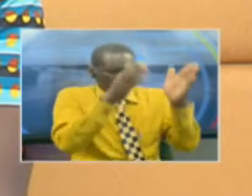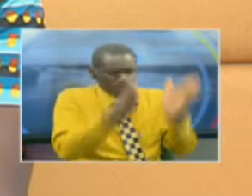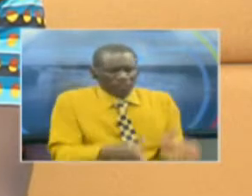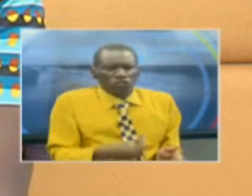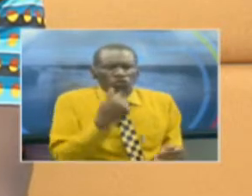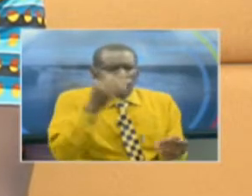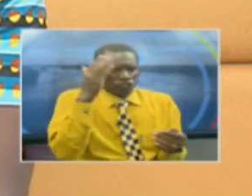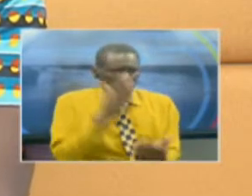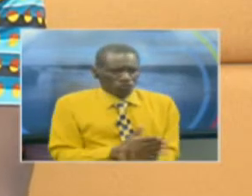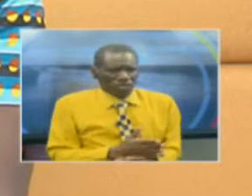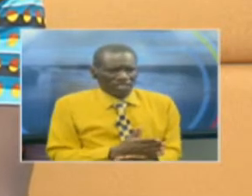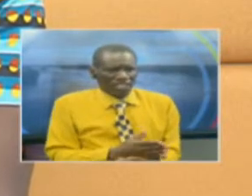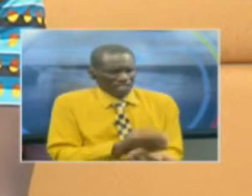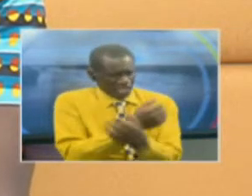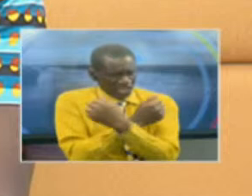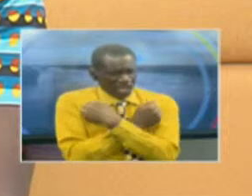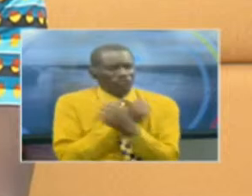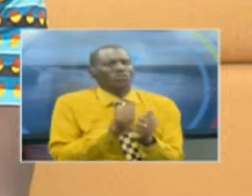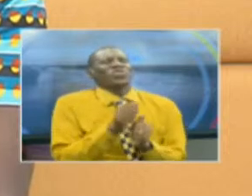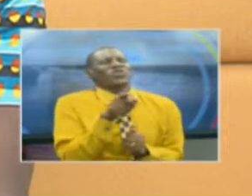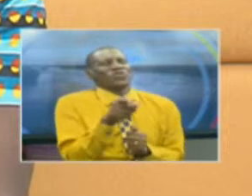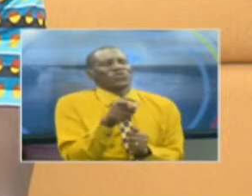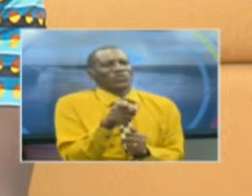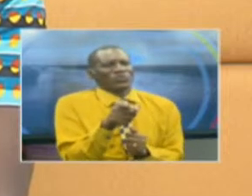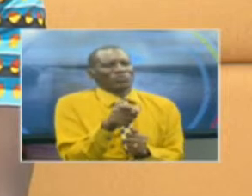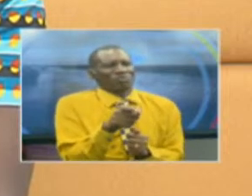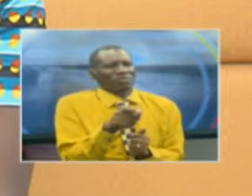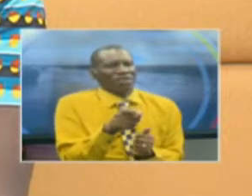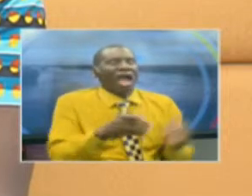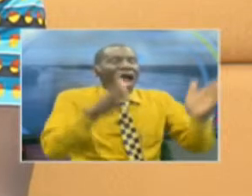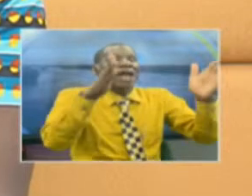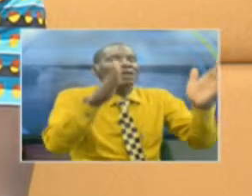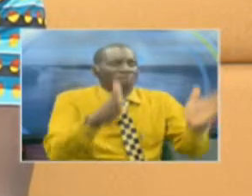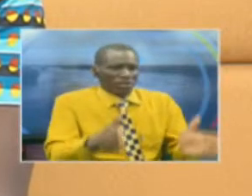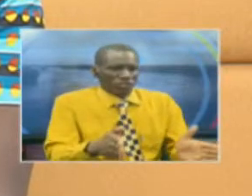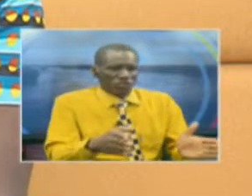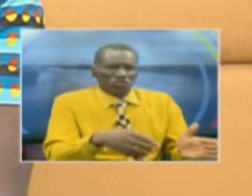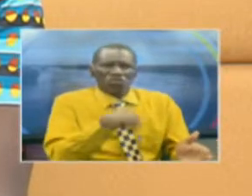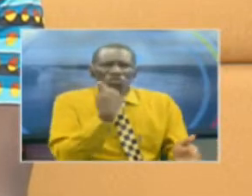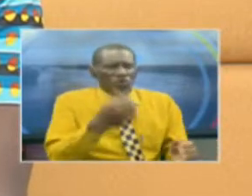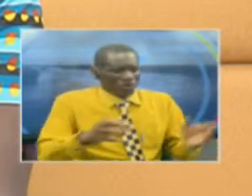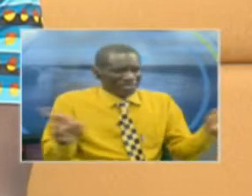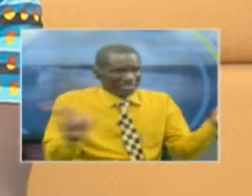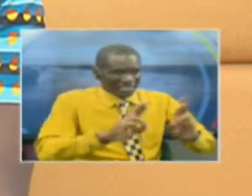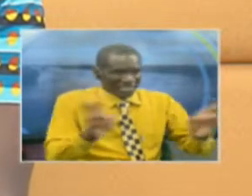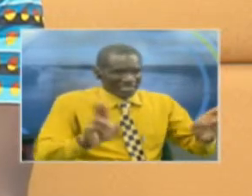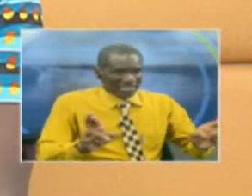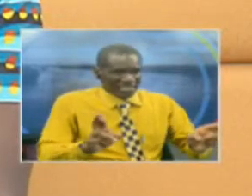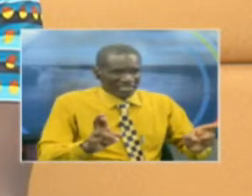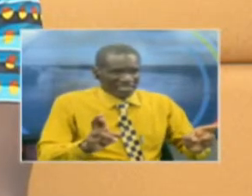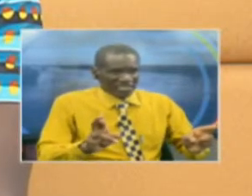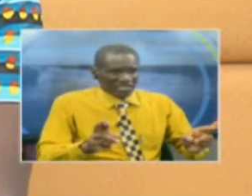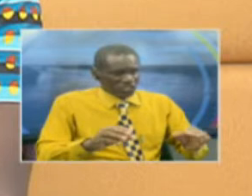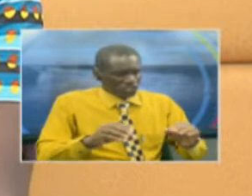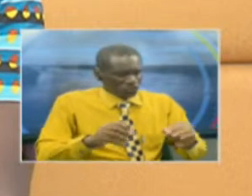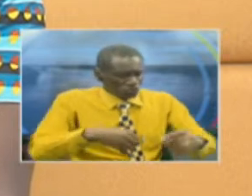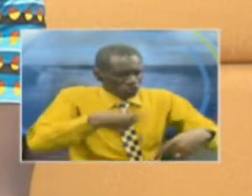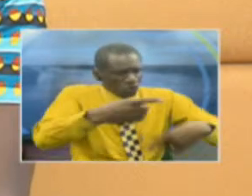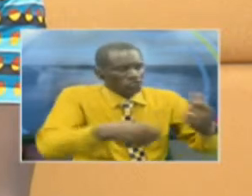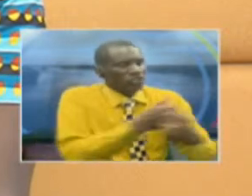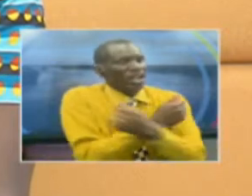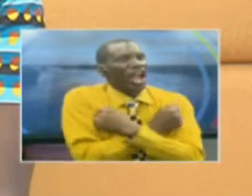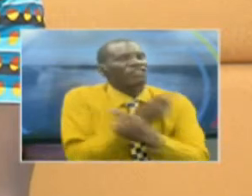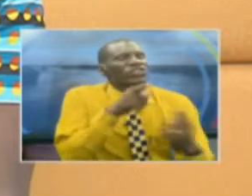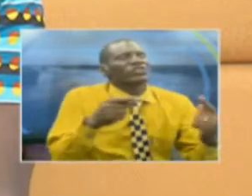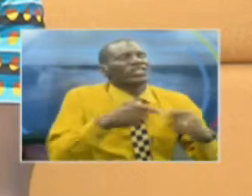really in love with you and who is determined to take it to the end. And